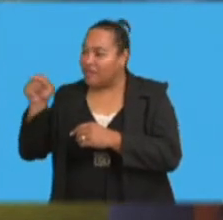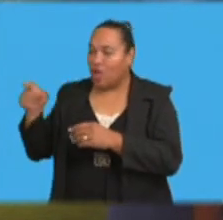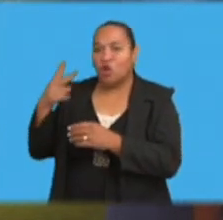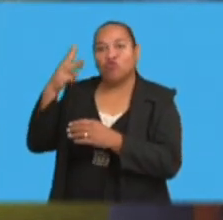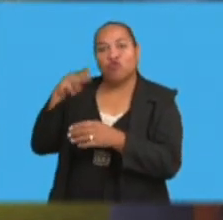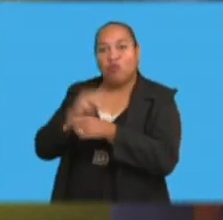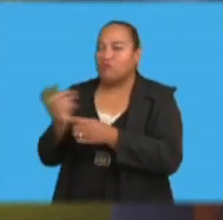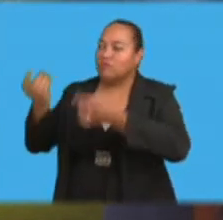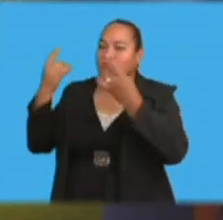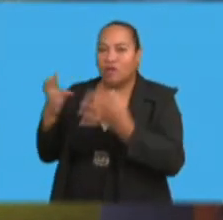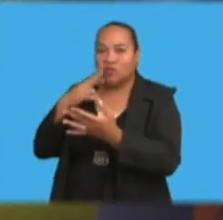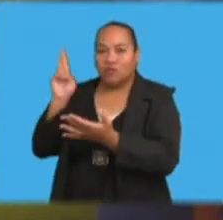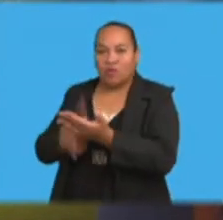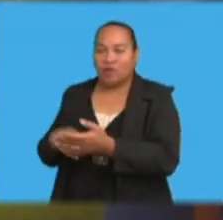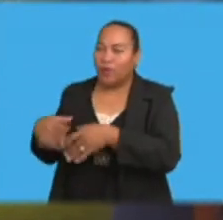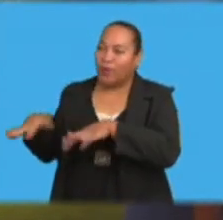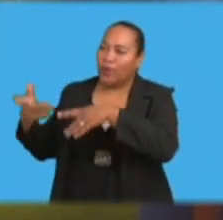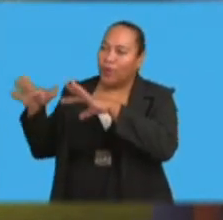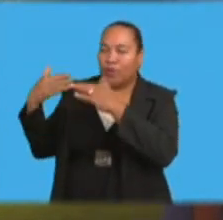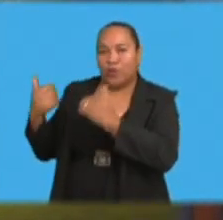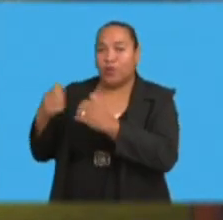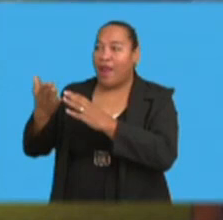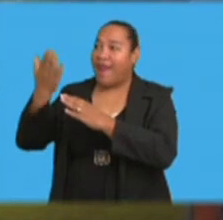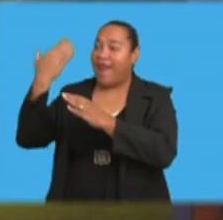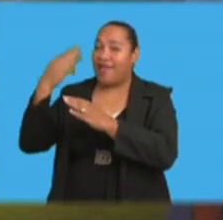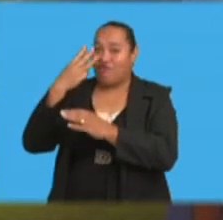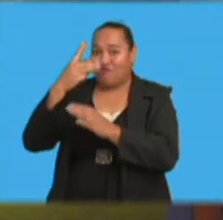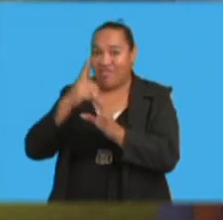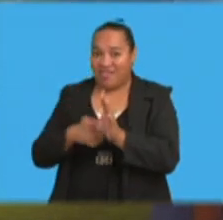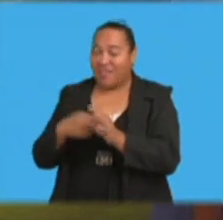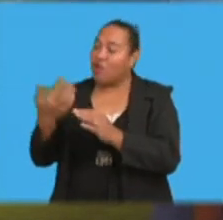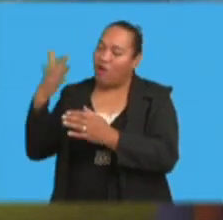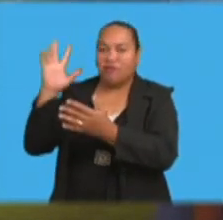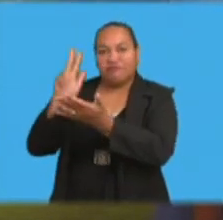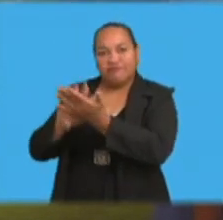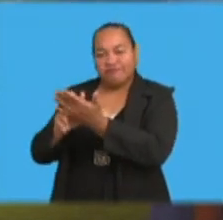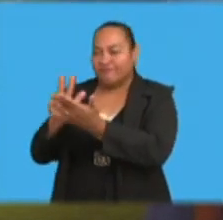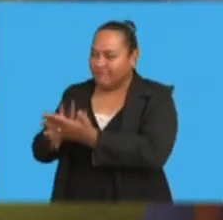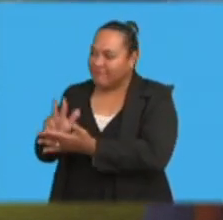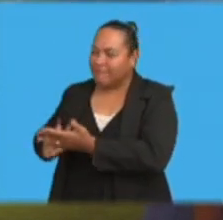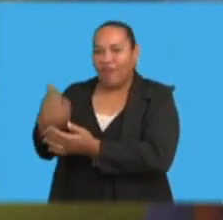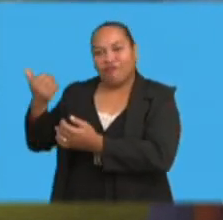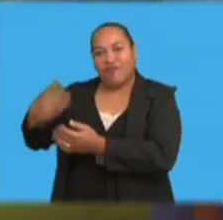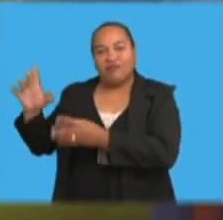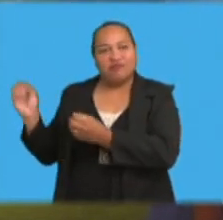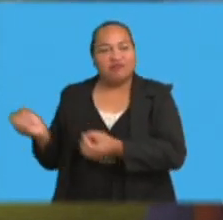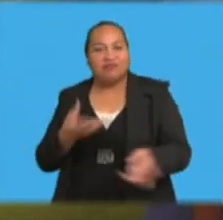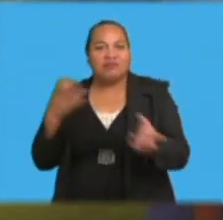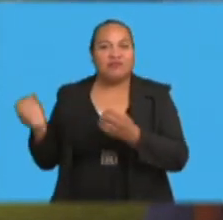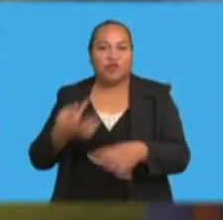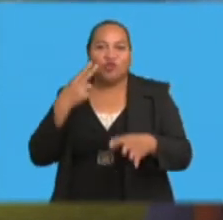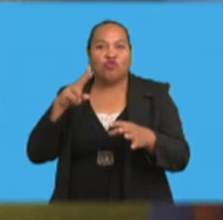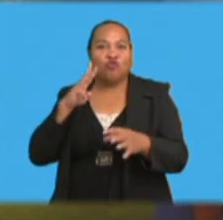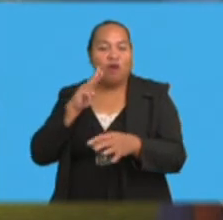months after the end of the financial year. Over the last 3 years, the bank has signed off on its annual audited financial statements within 2 months after